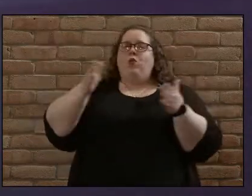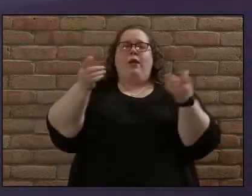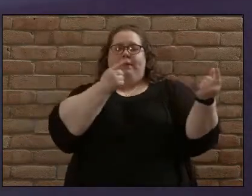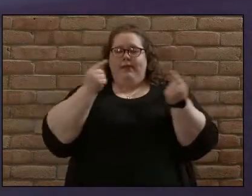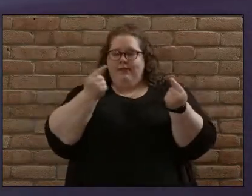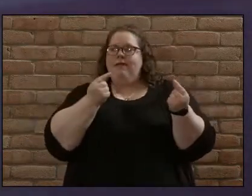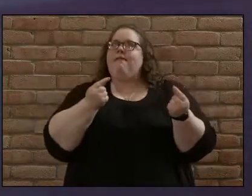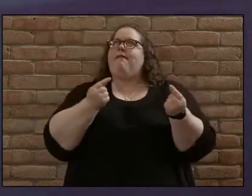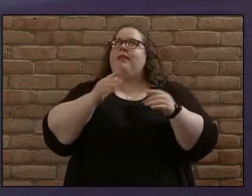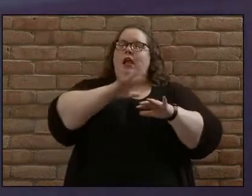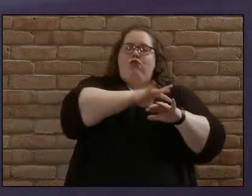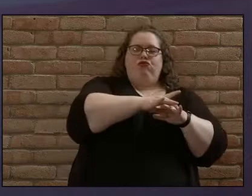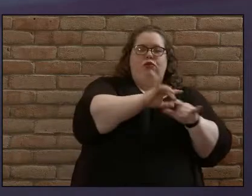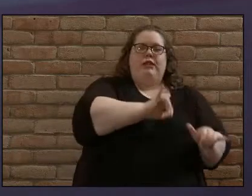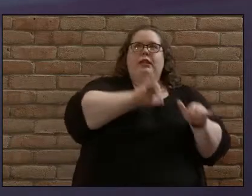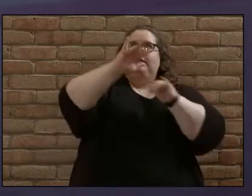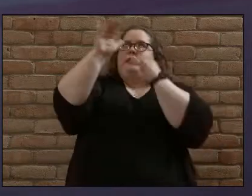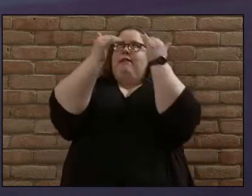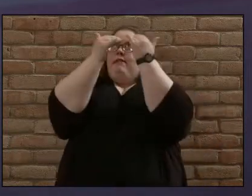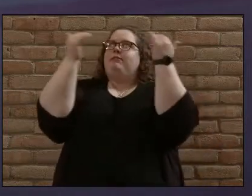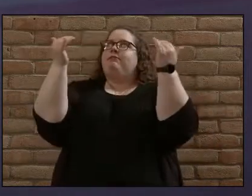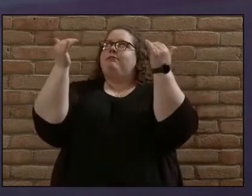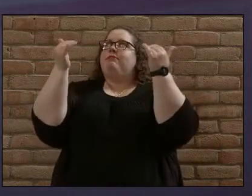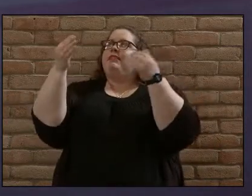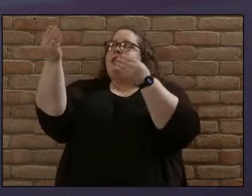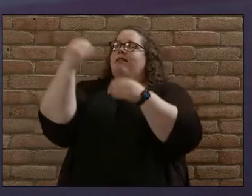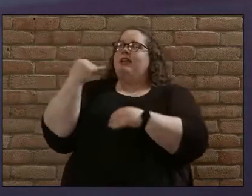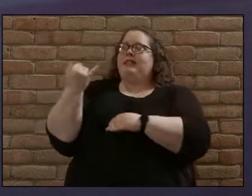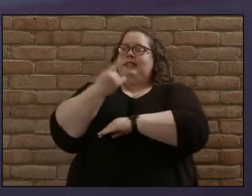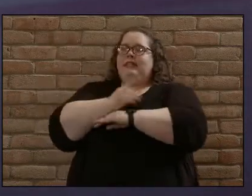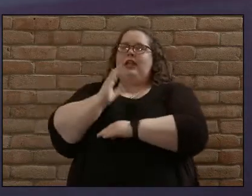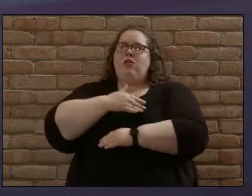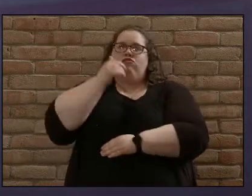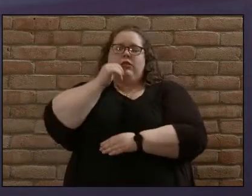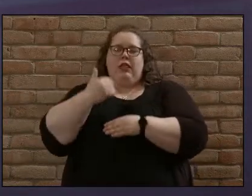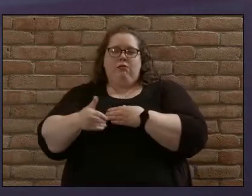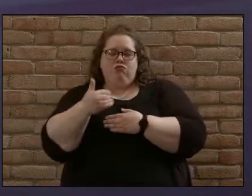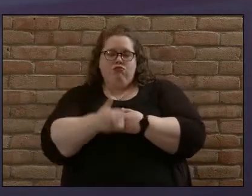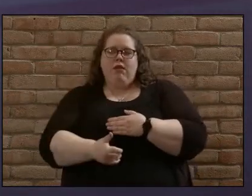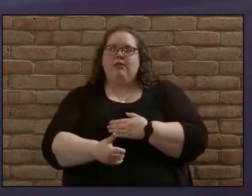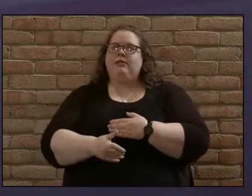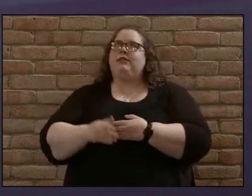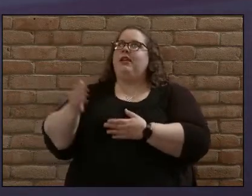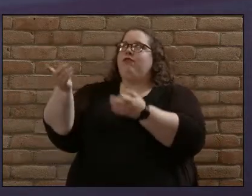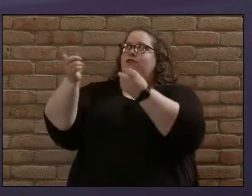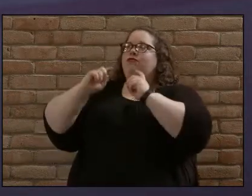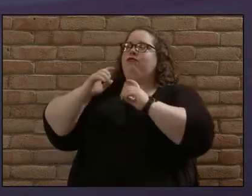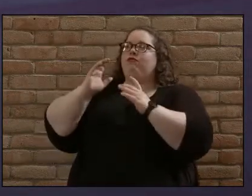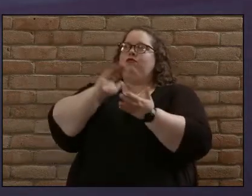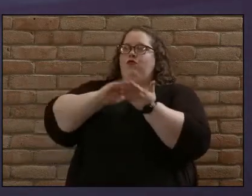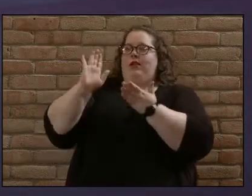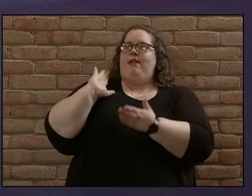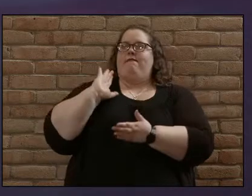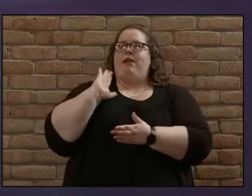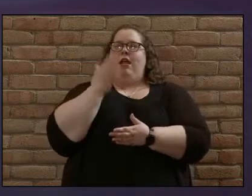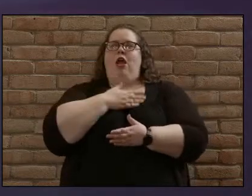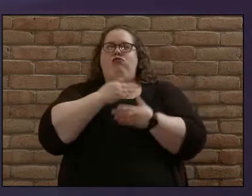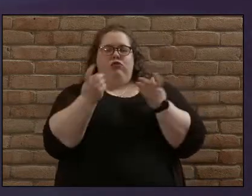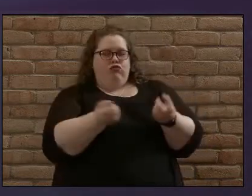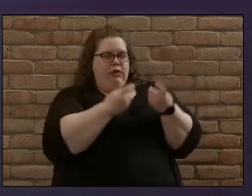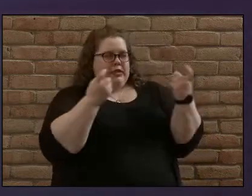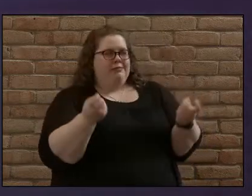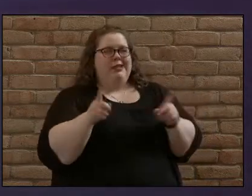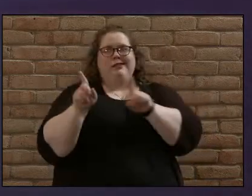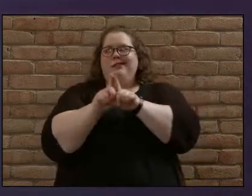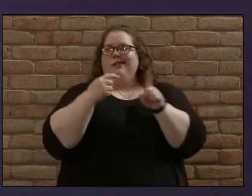done, on earth as it is in heaven. Give us this day our daily bread, and forgive us our trespasses as we